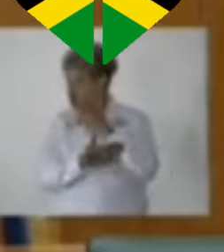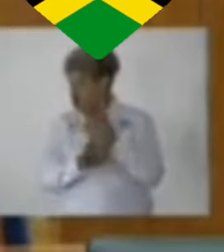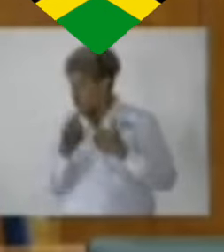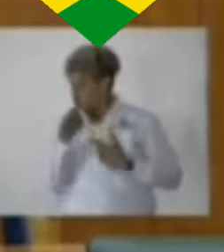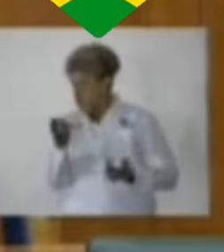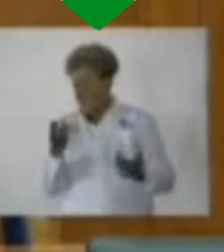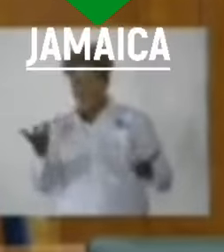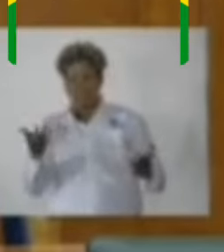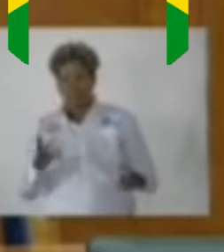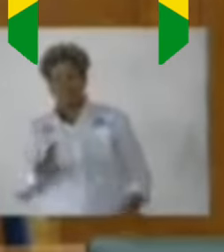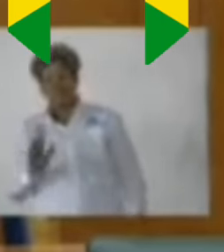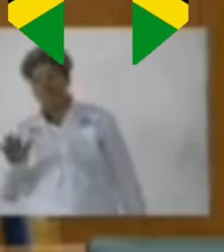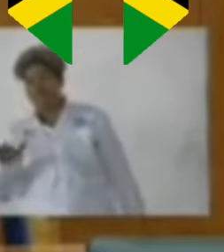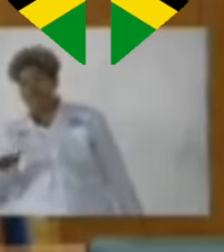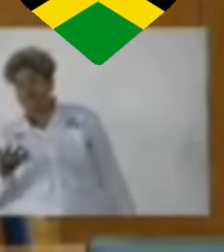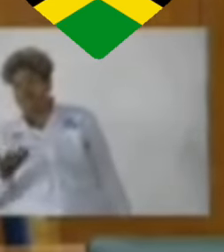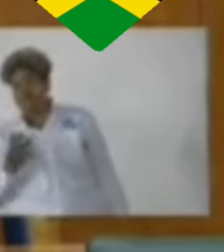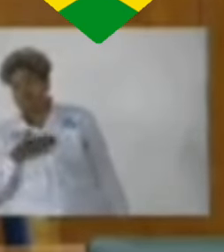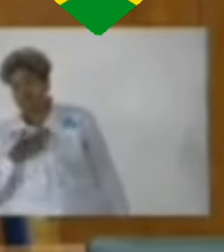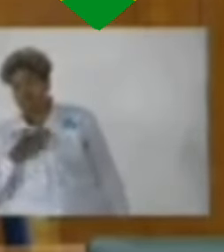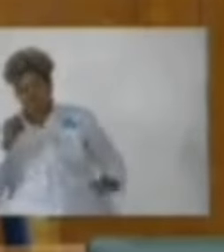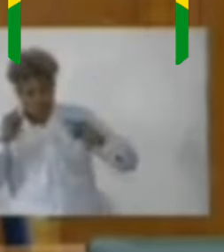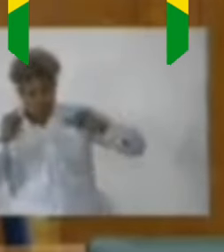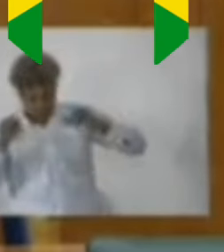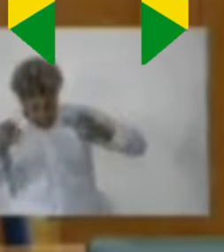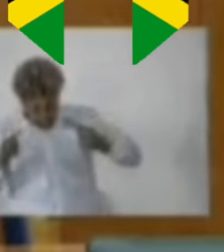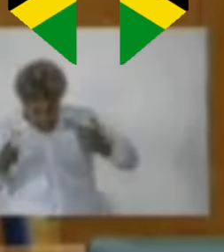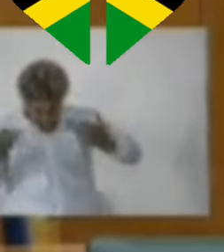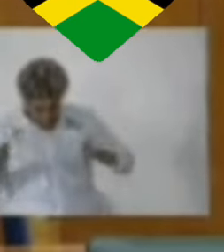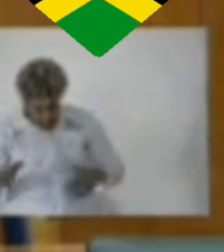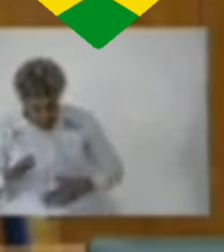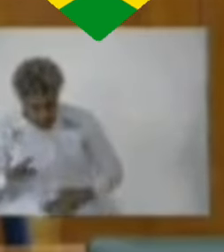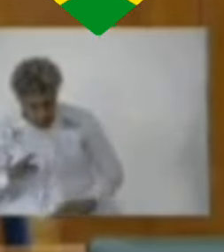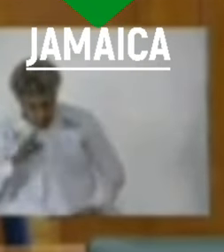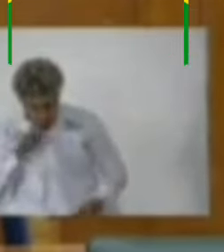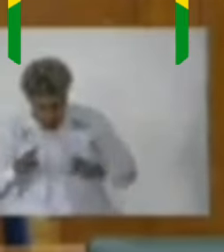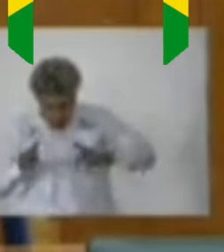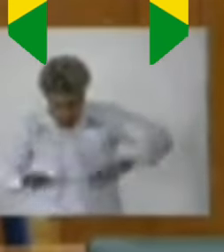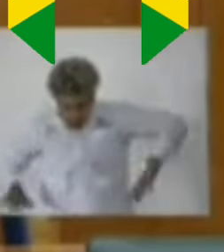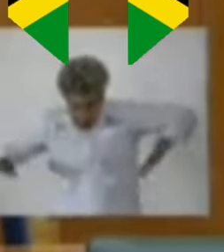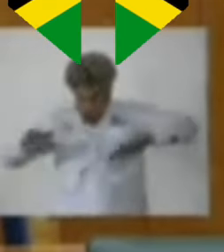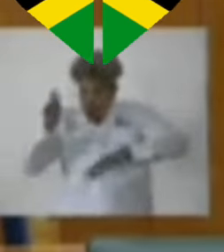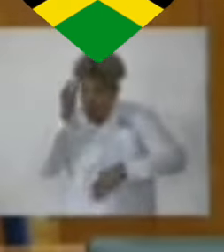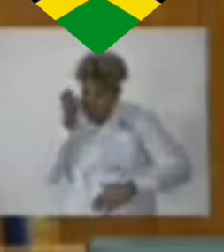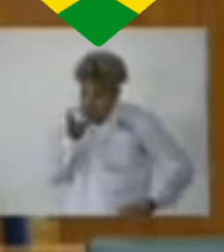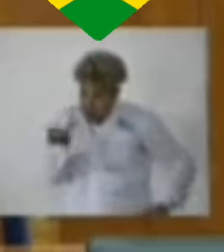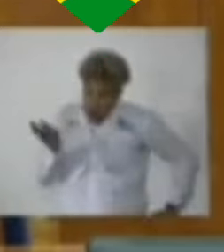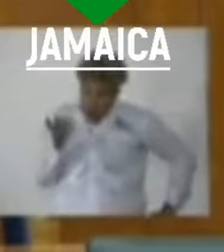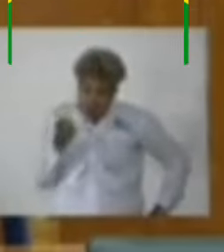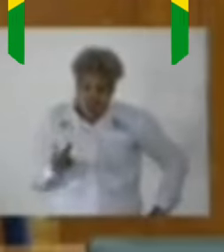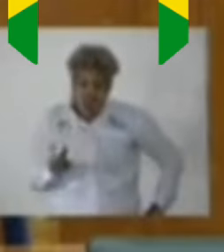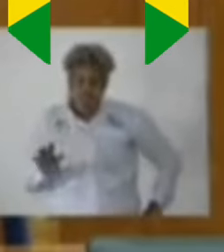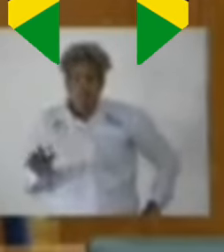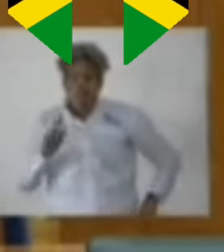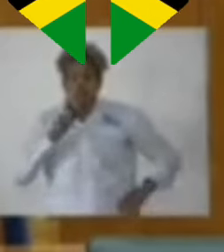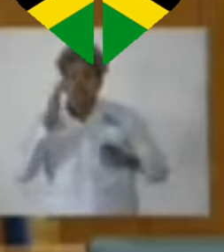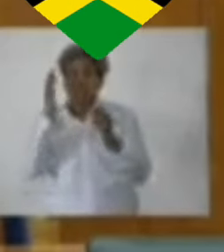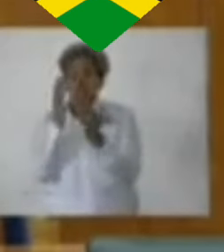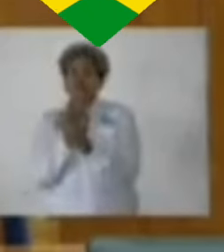said, Lamy, my instructions to the people, to the government, was